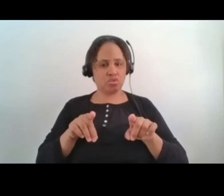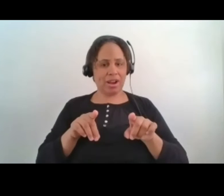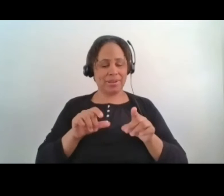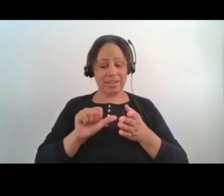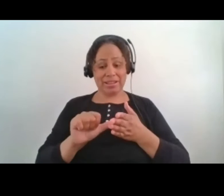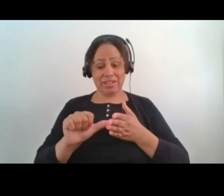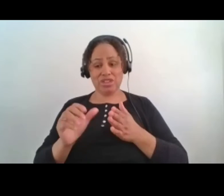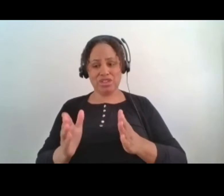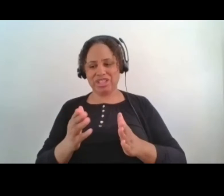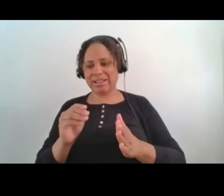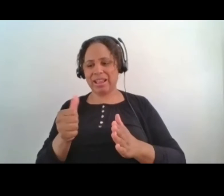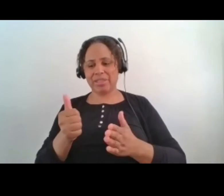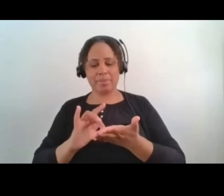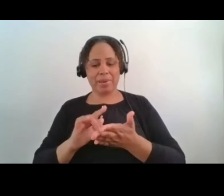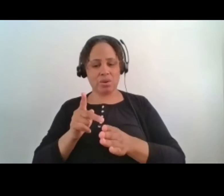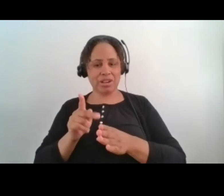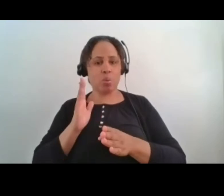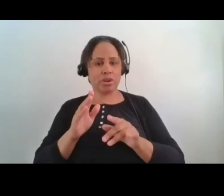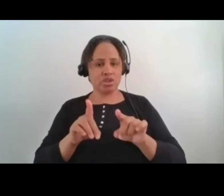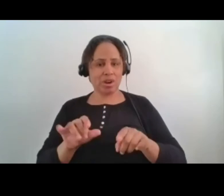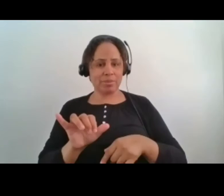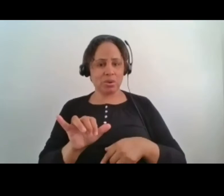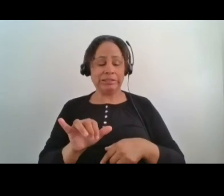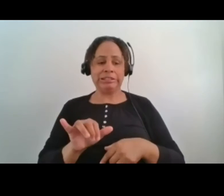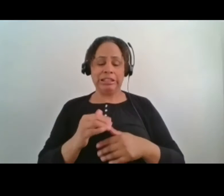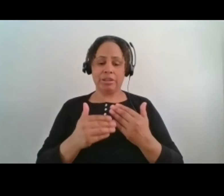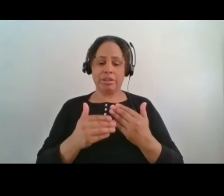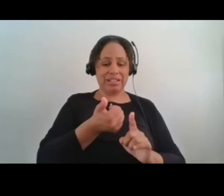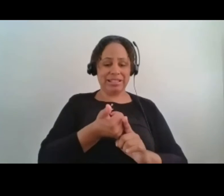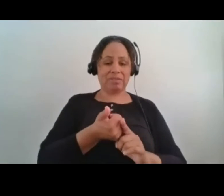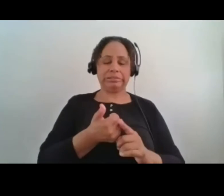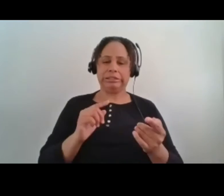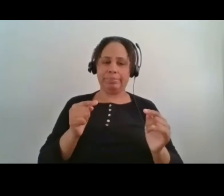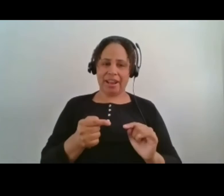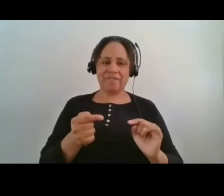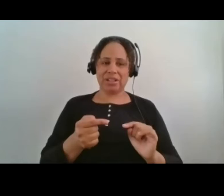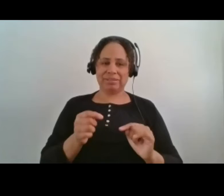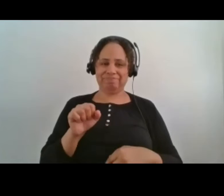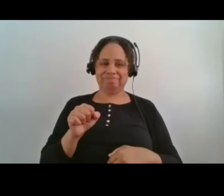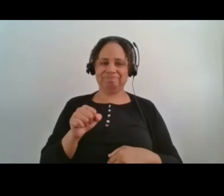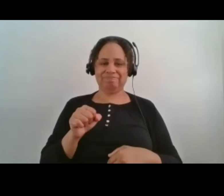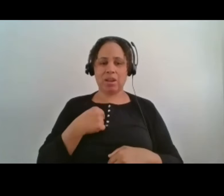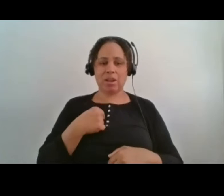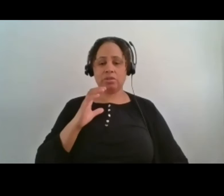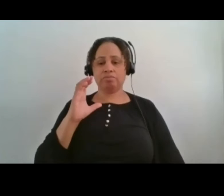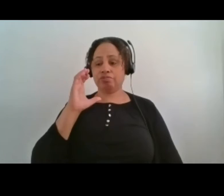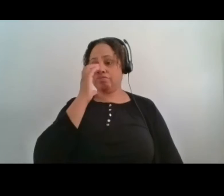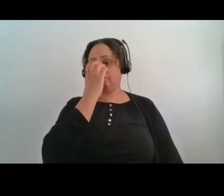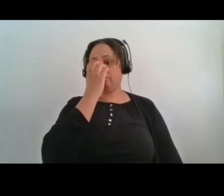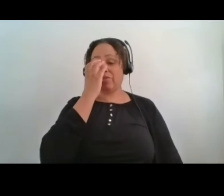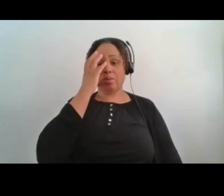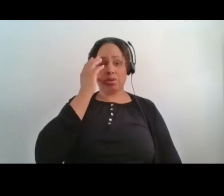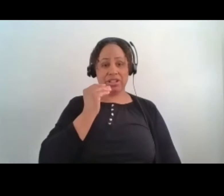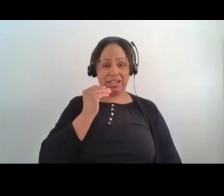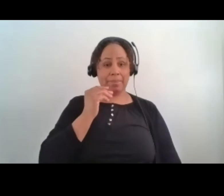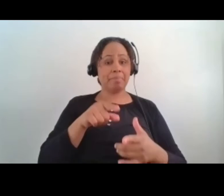it, but it was painful. I was put to sleep and I woke up with 3 different IVs,